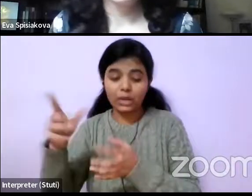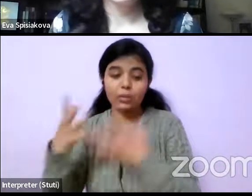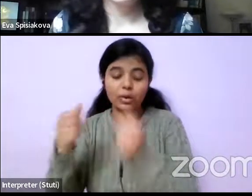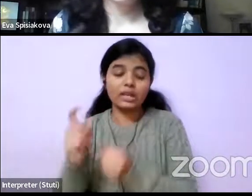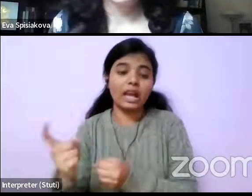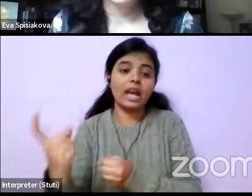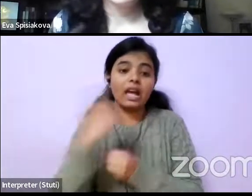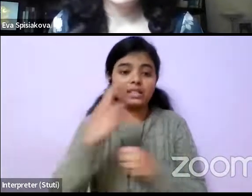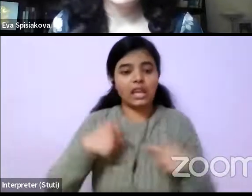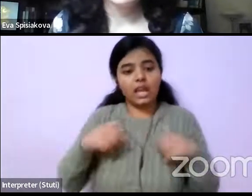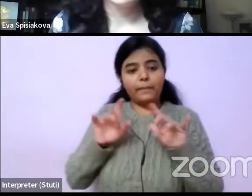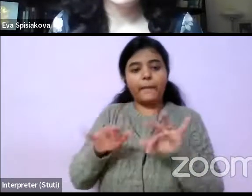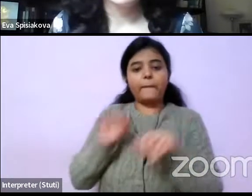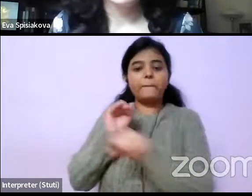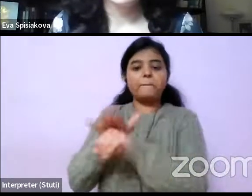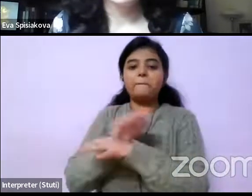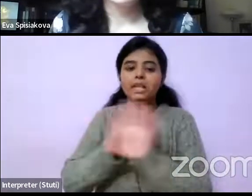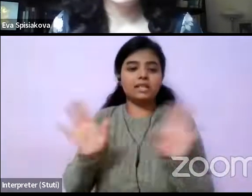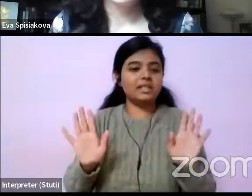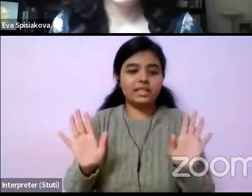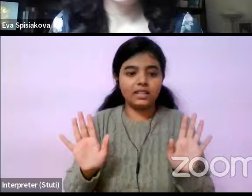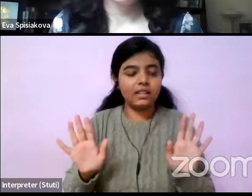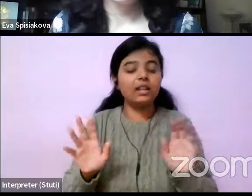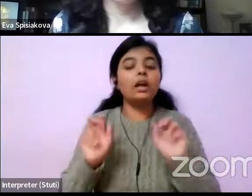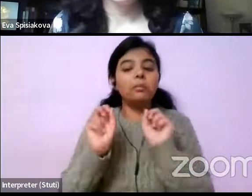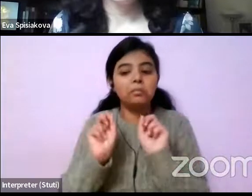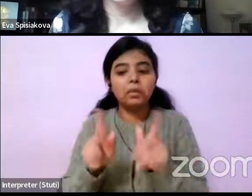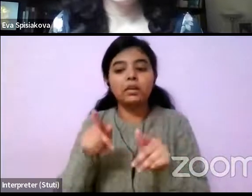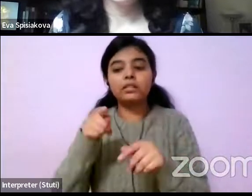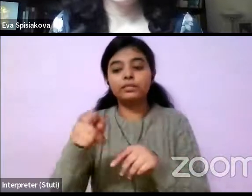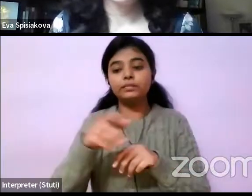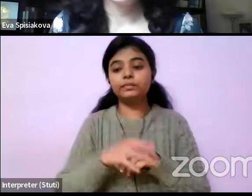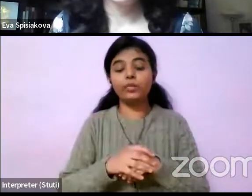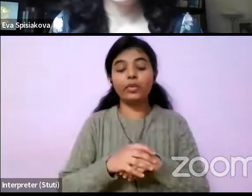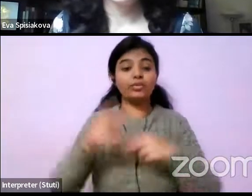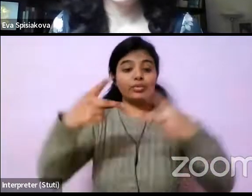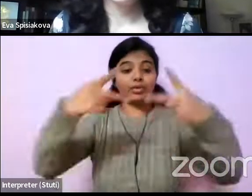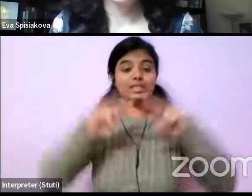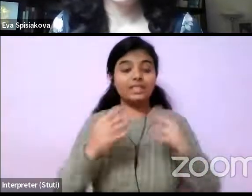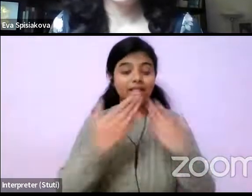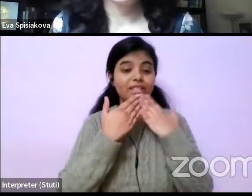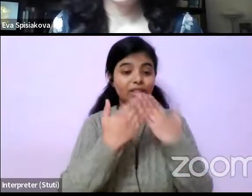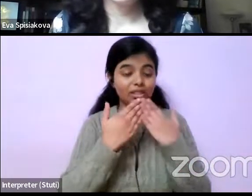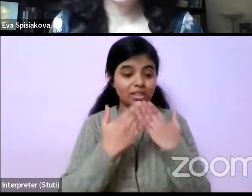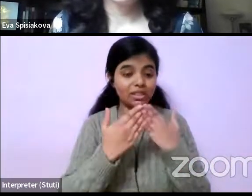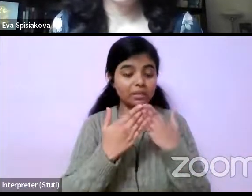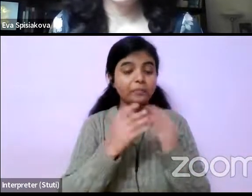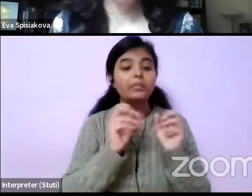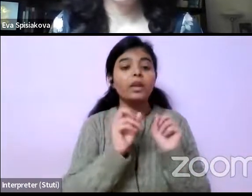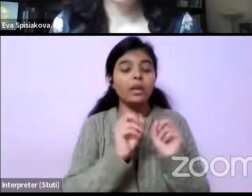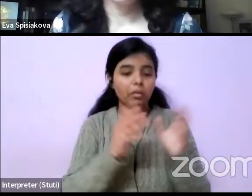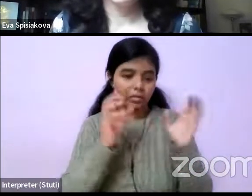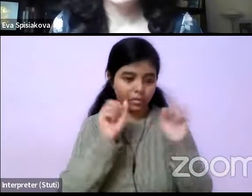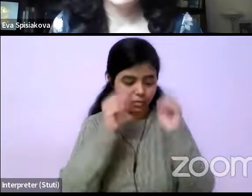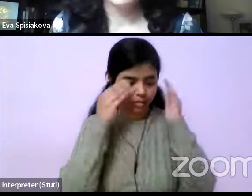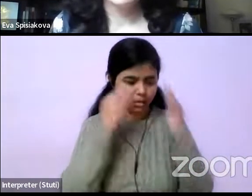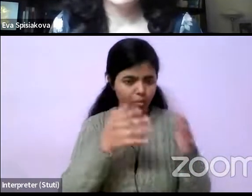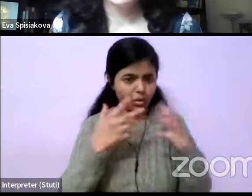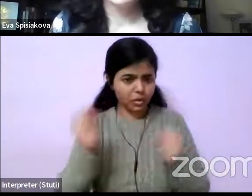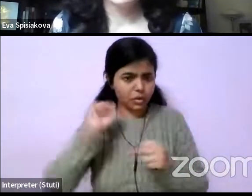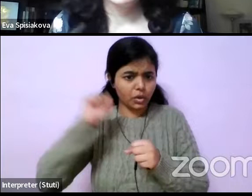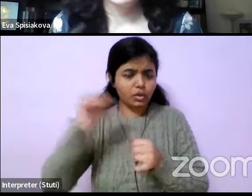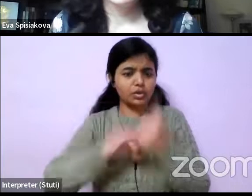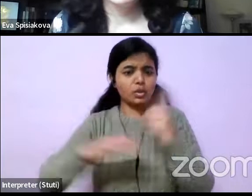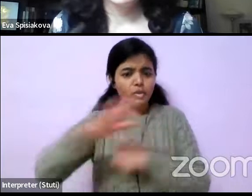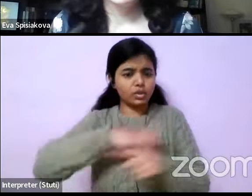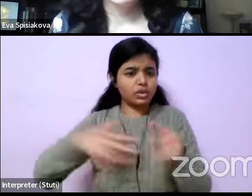question. Since you come from the domain of translation studies, do you see translation as a form of social activism?